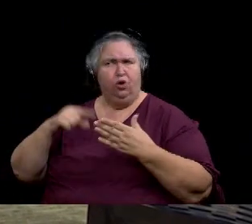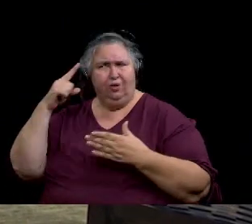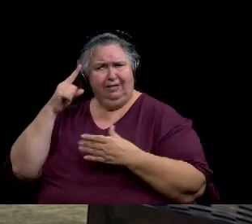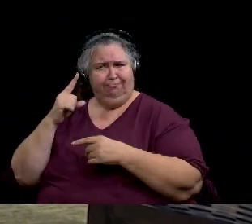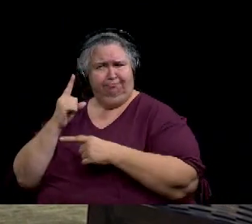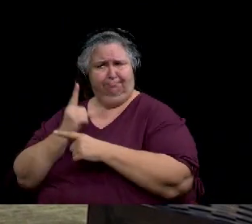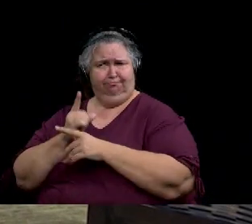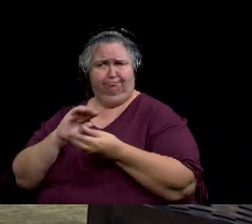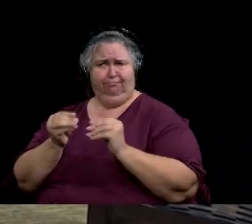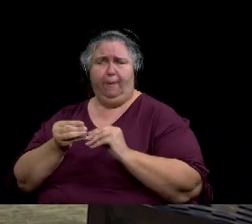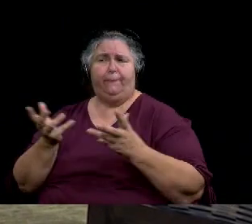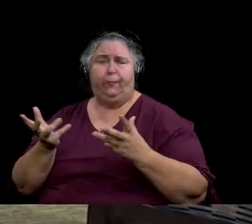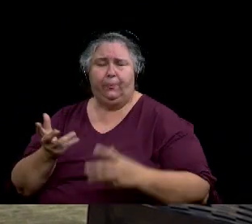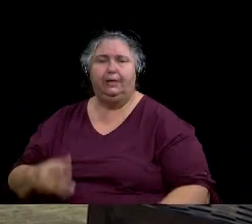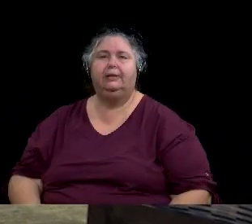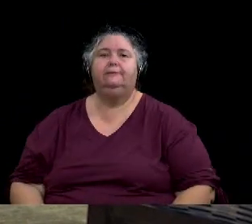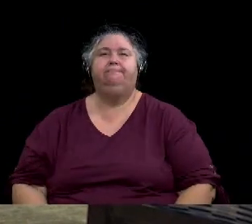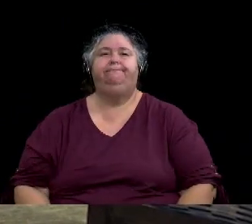is?